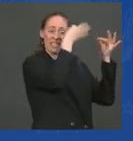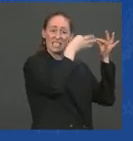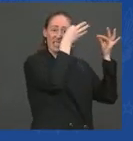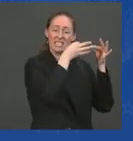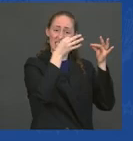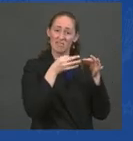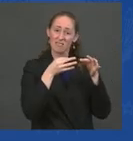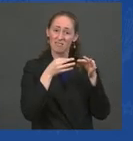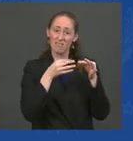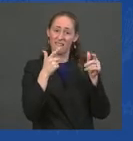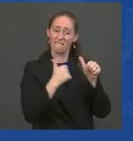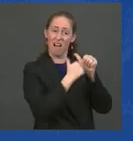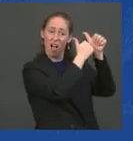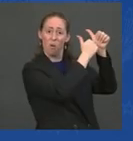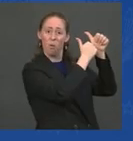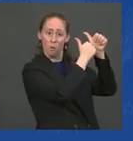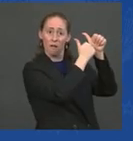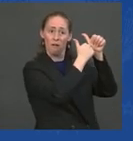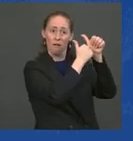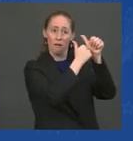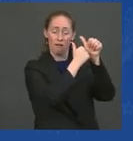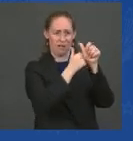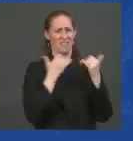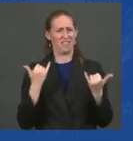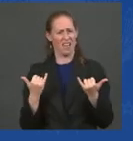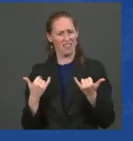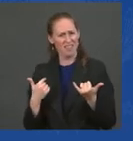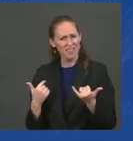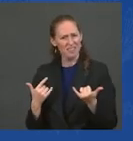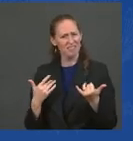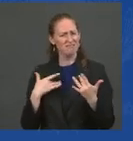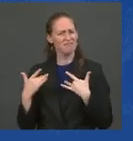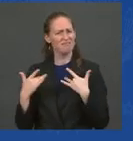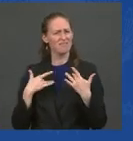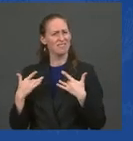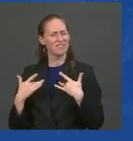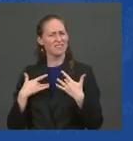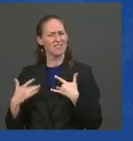around the world today, we cannot say that the specter of atrocity is behind us.